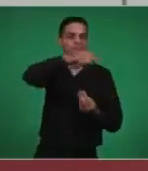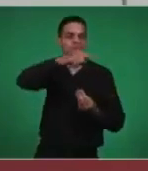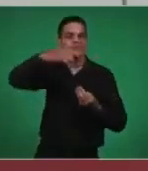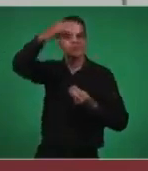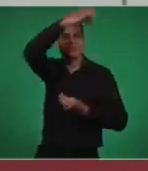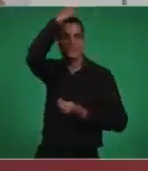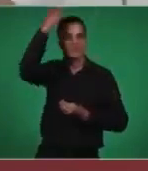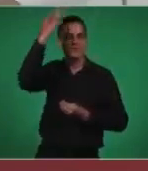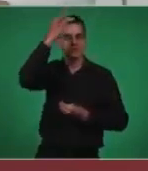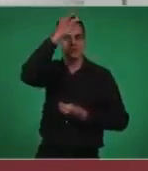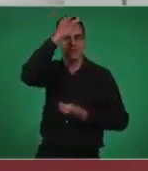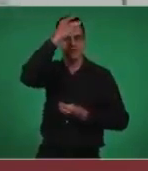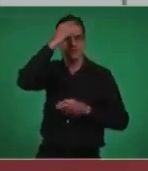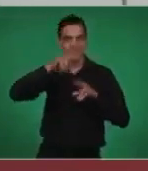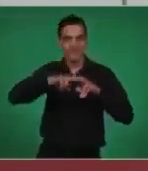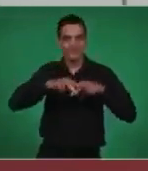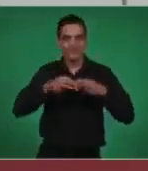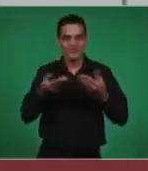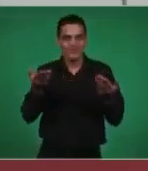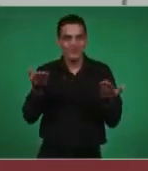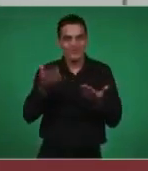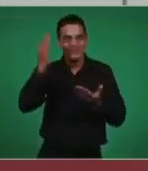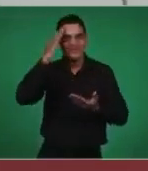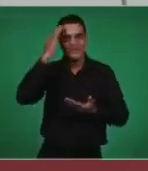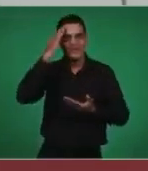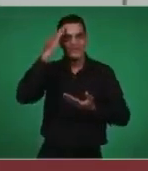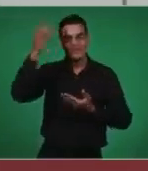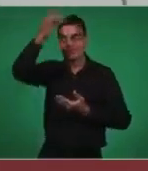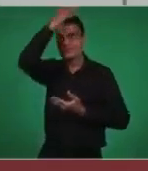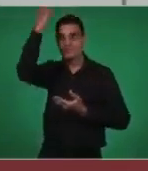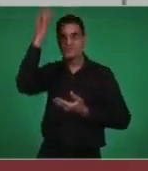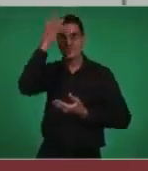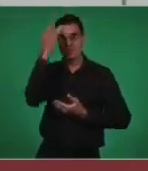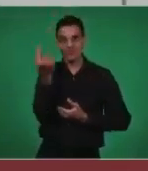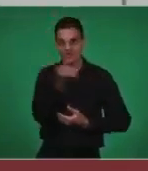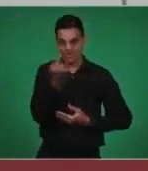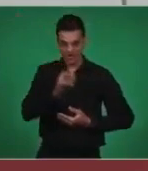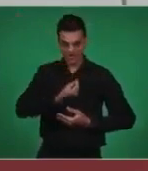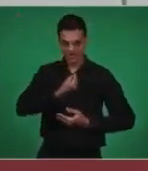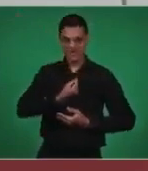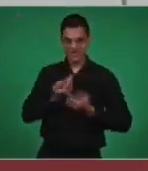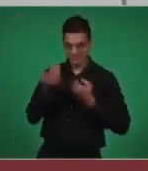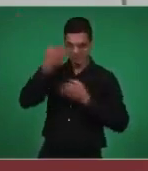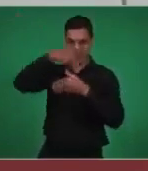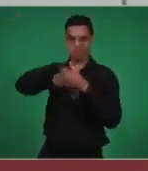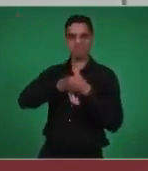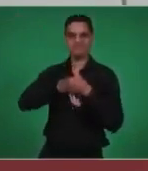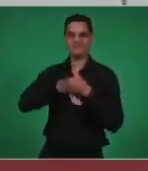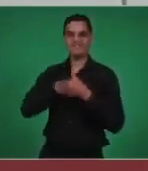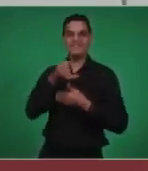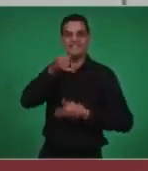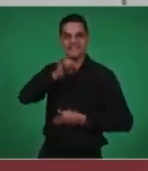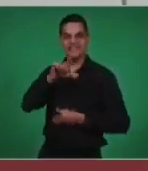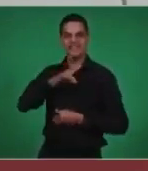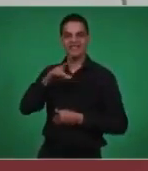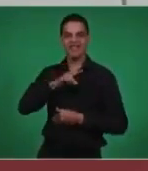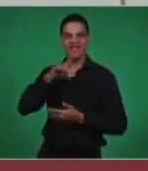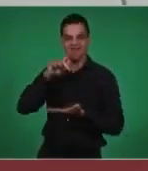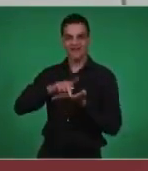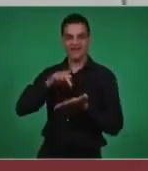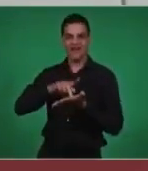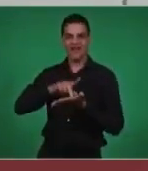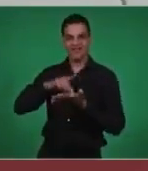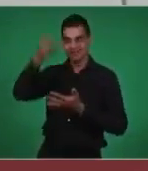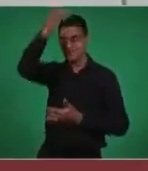us. And when the Spirit is in us, our actions are the same